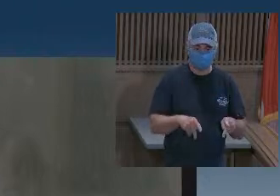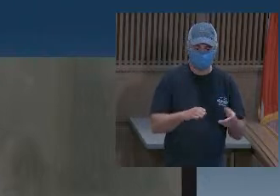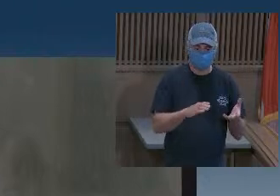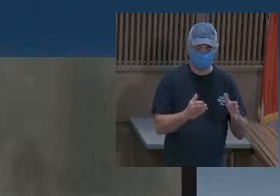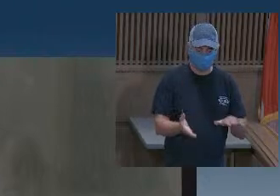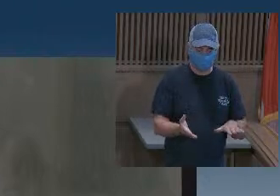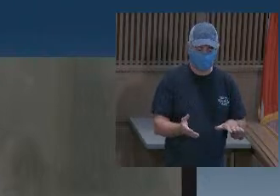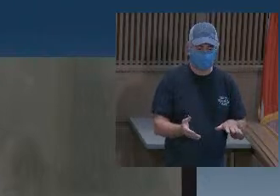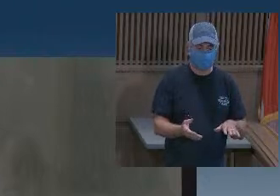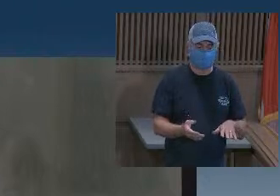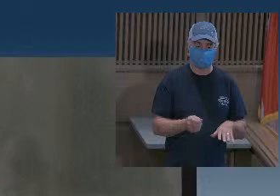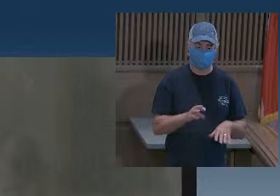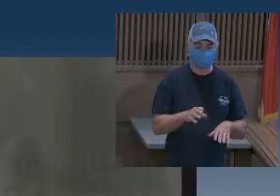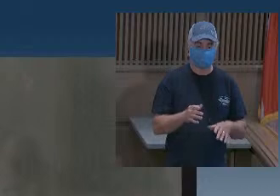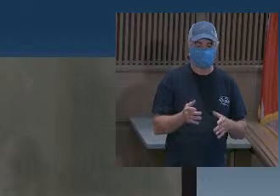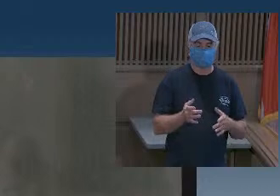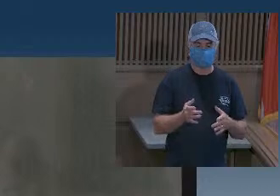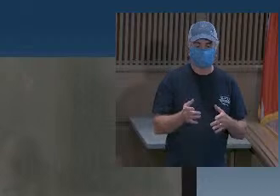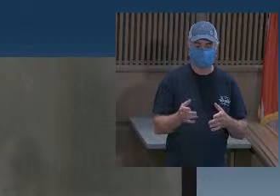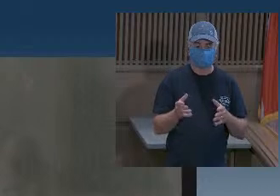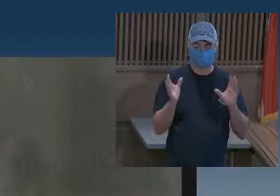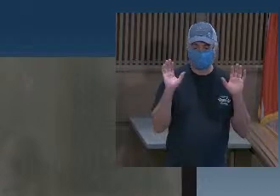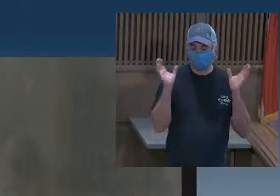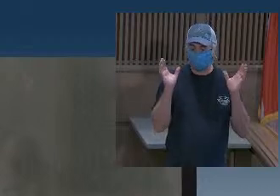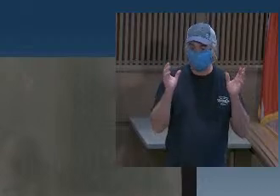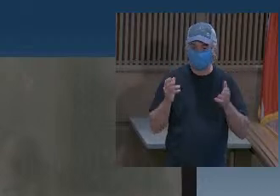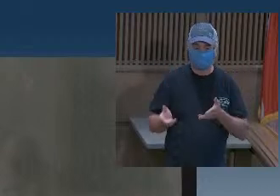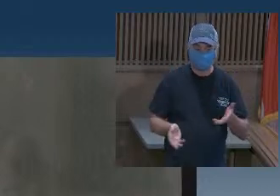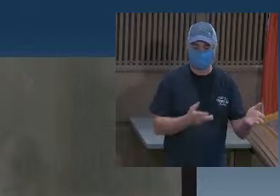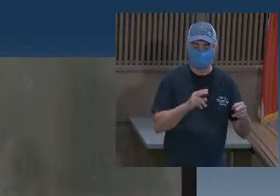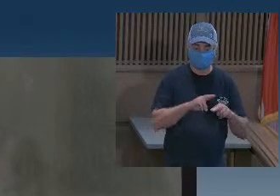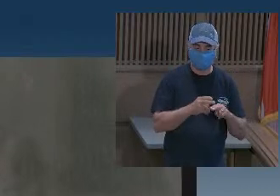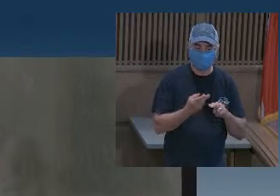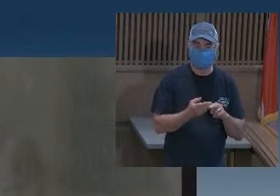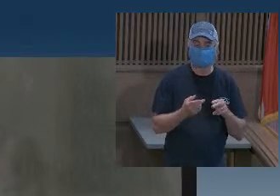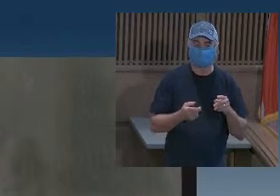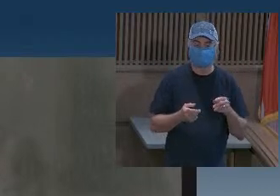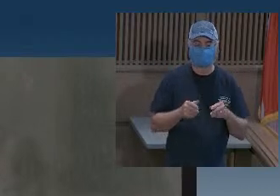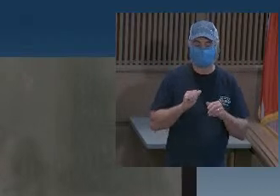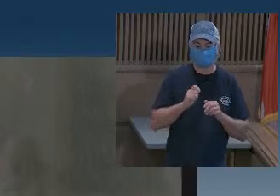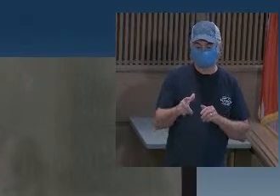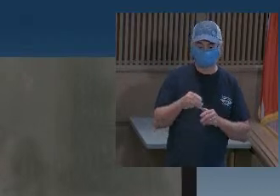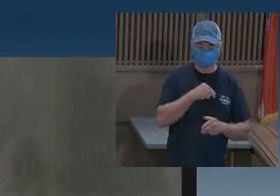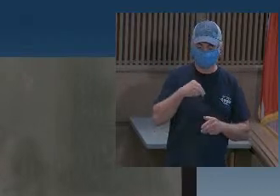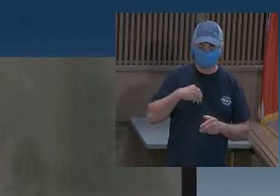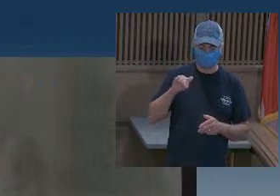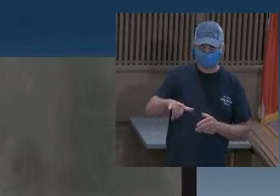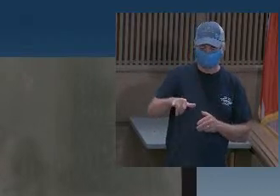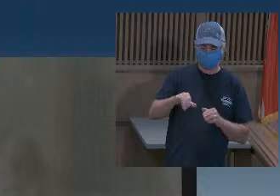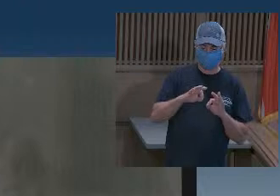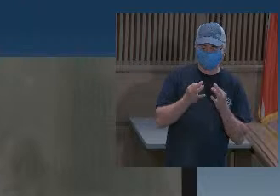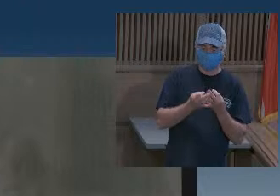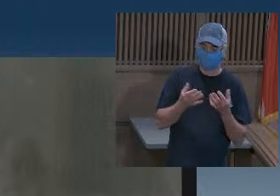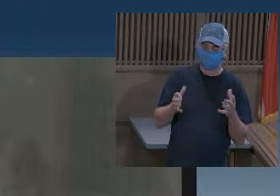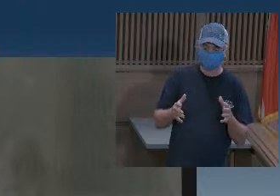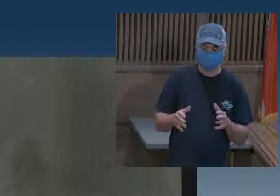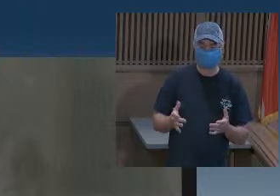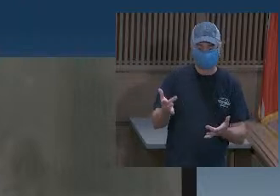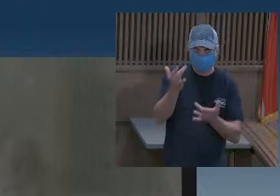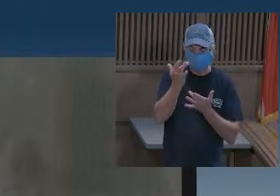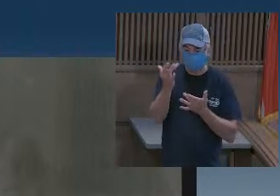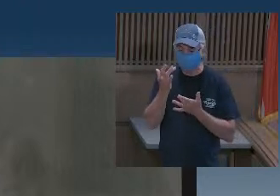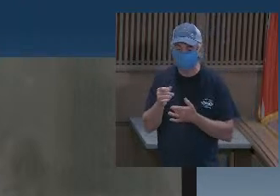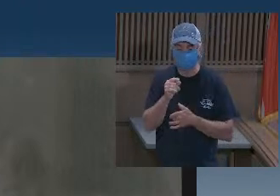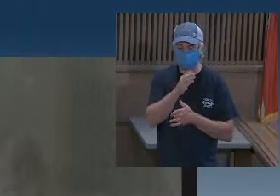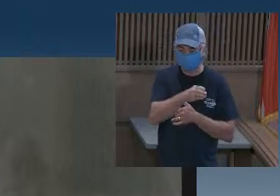out. One person might have died from the virus or had the virus. Then the rest of the individuals in the house already been exposed, and a lot of them, we